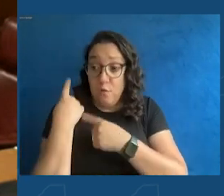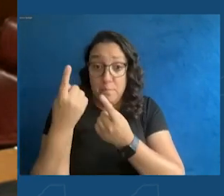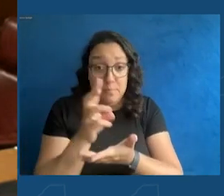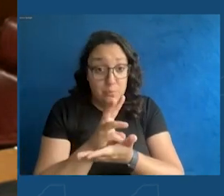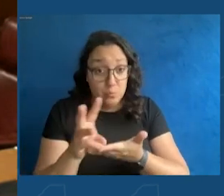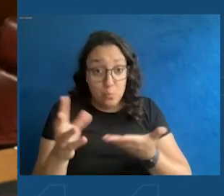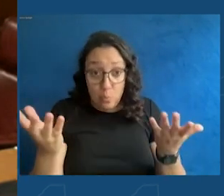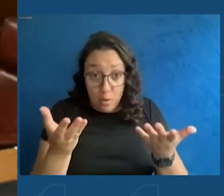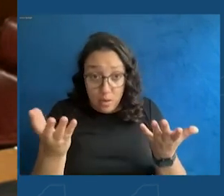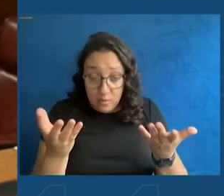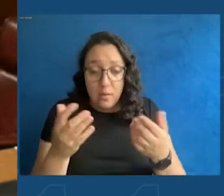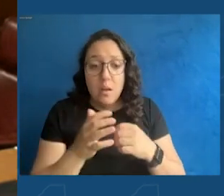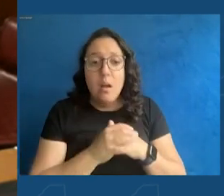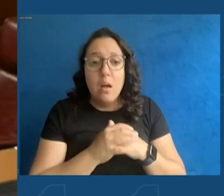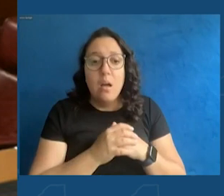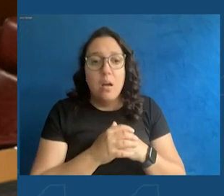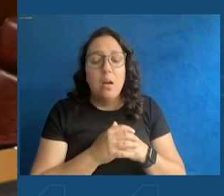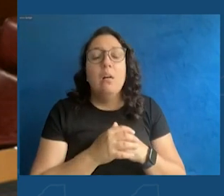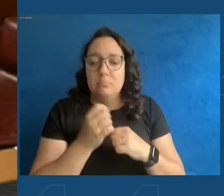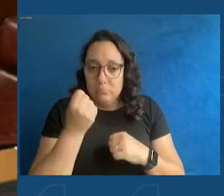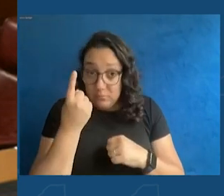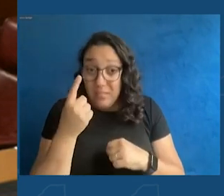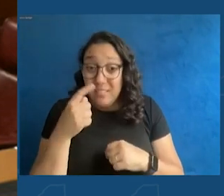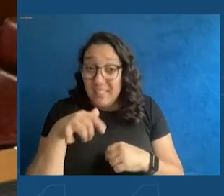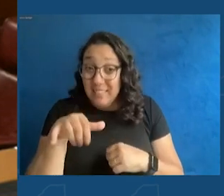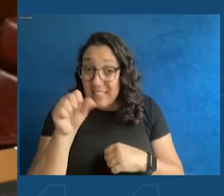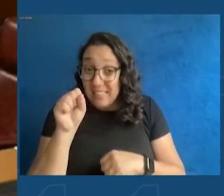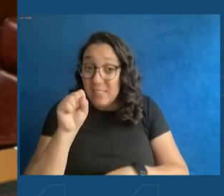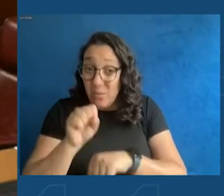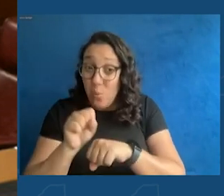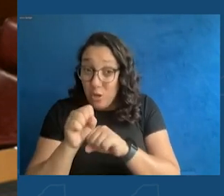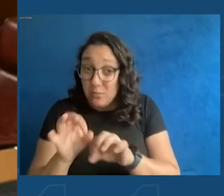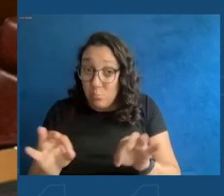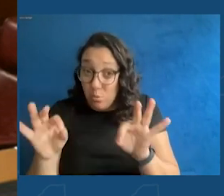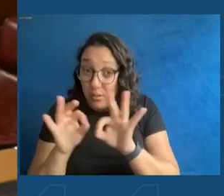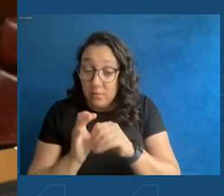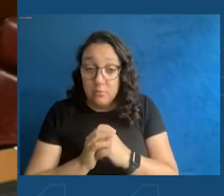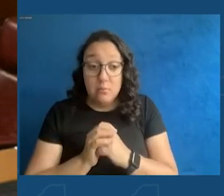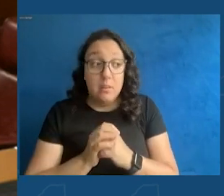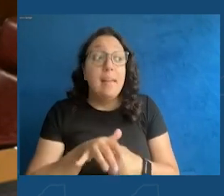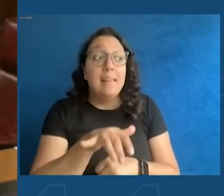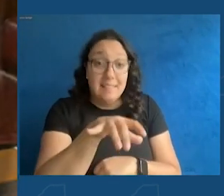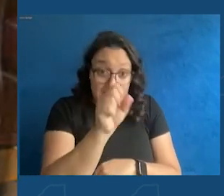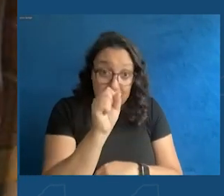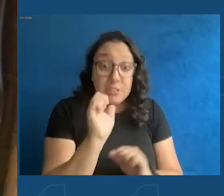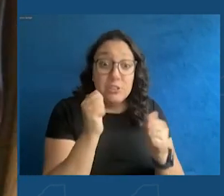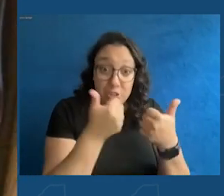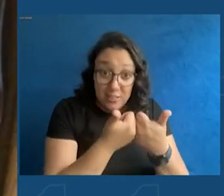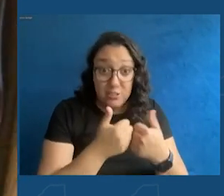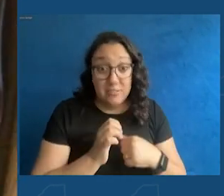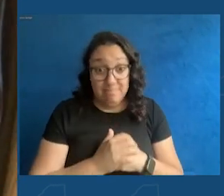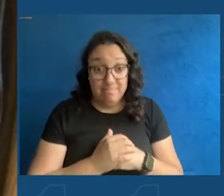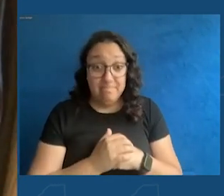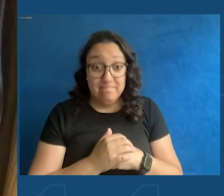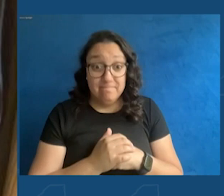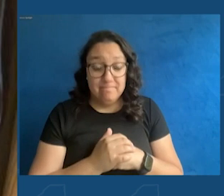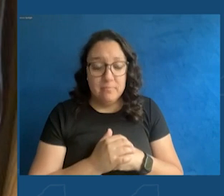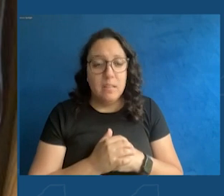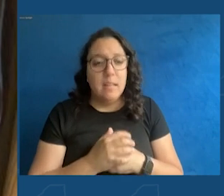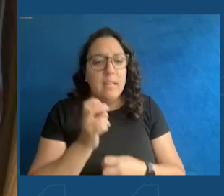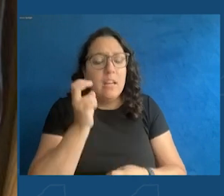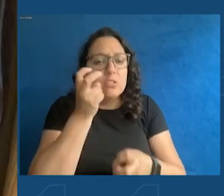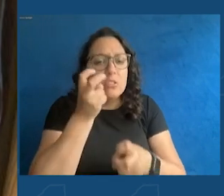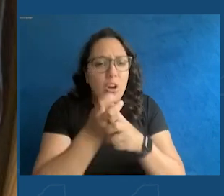yes, the work is important, and also that it is challenging. It can be hard to decide close